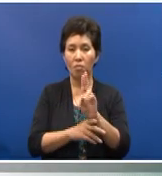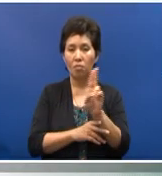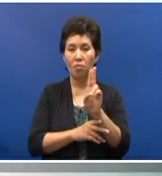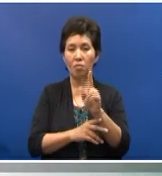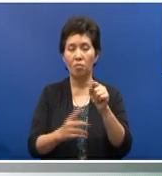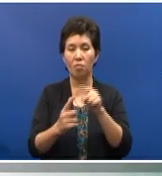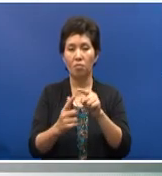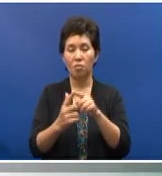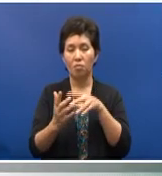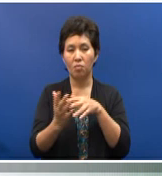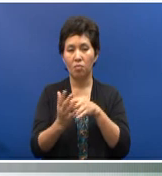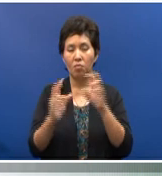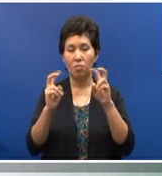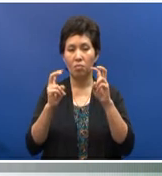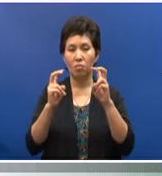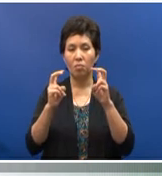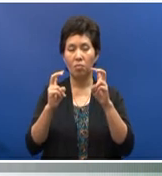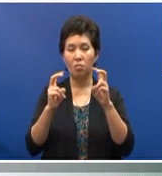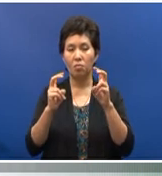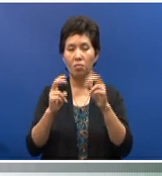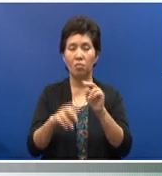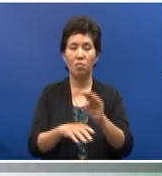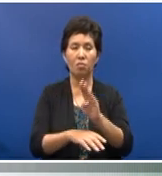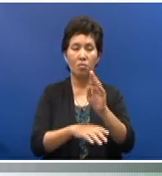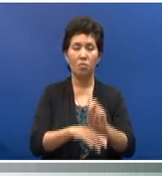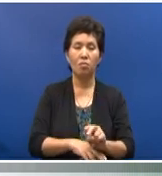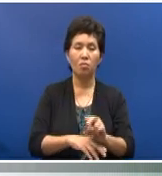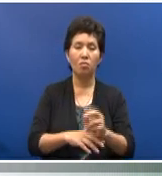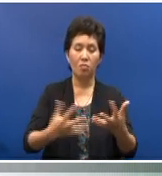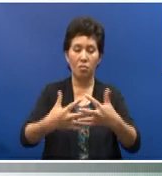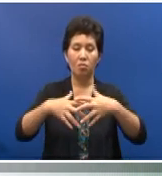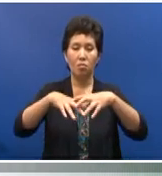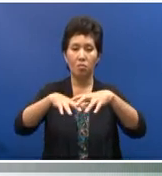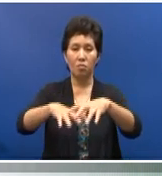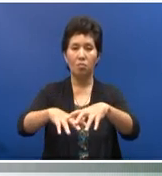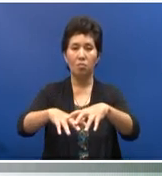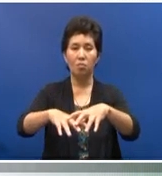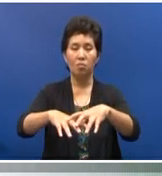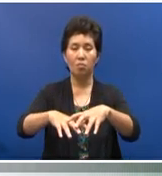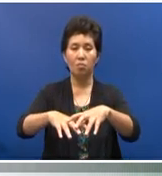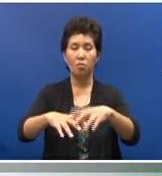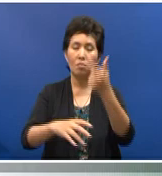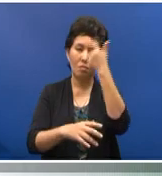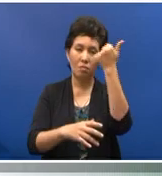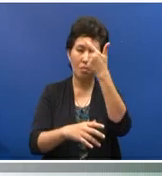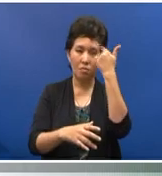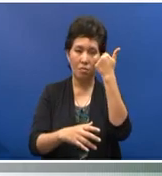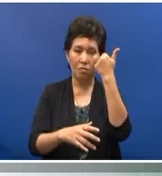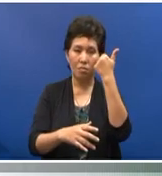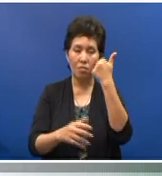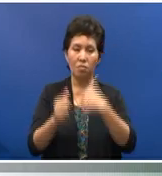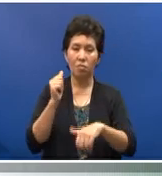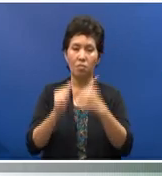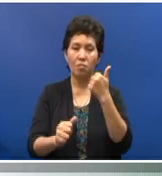to study the issue of national integration, okay, and also the factors